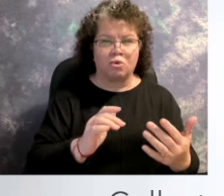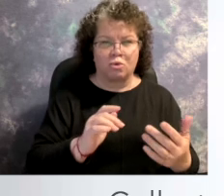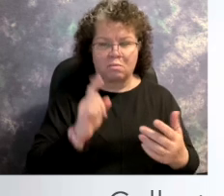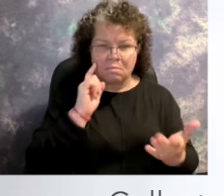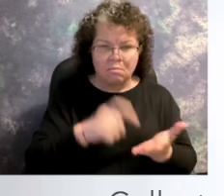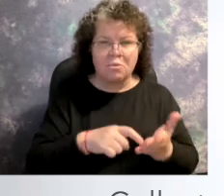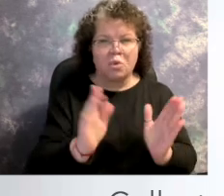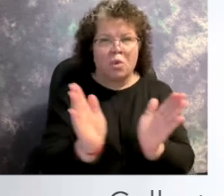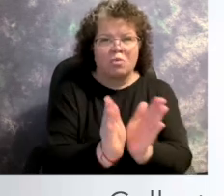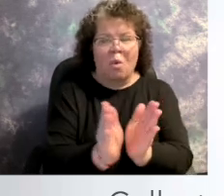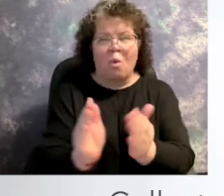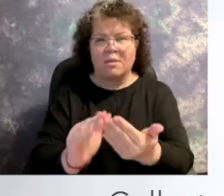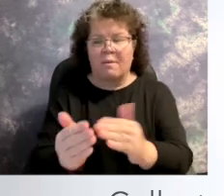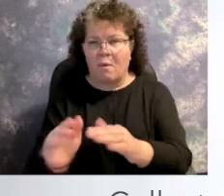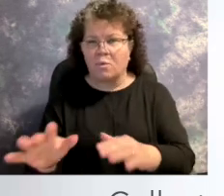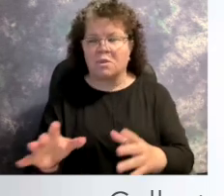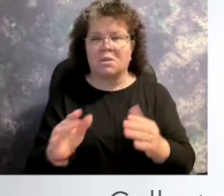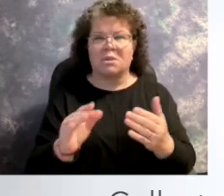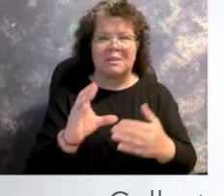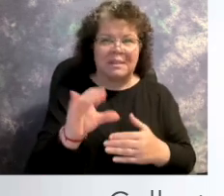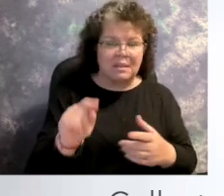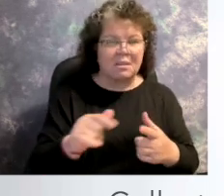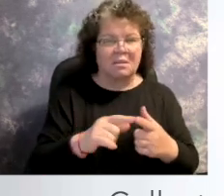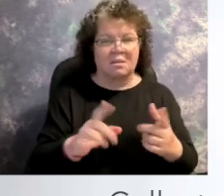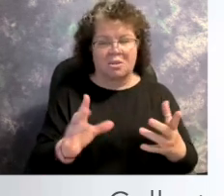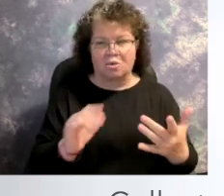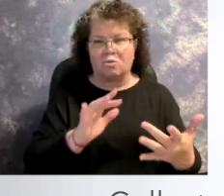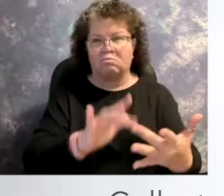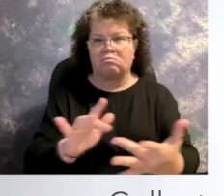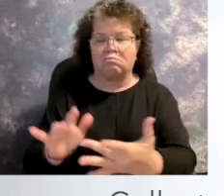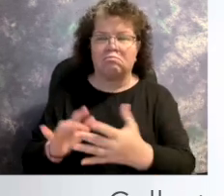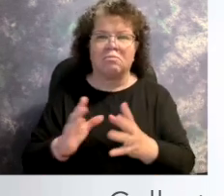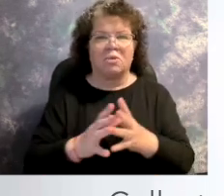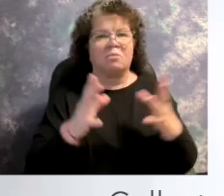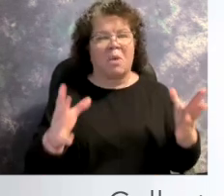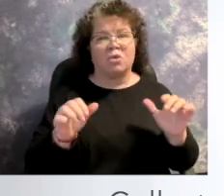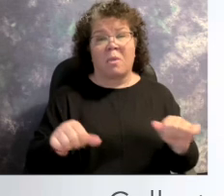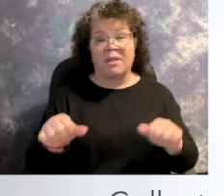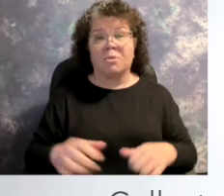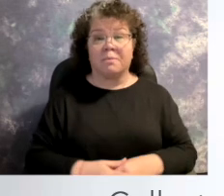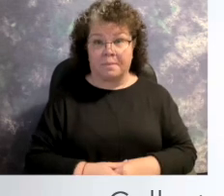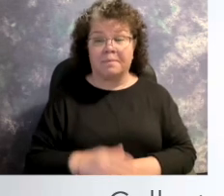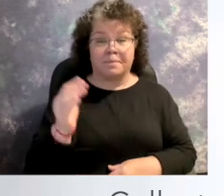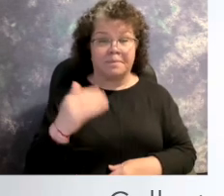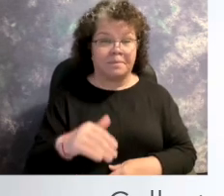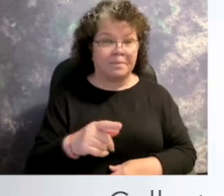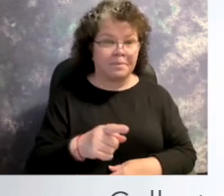companies casting a wide net and making sure that we can reach out to as many communities as possible. So next slide,